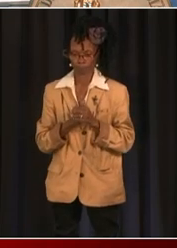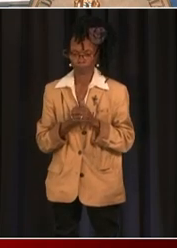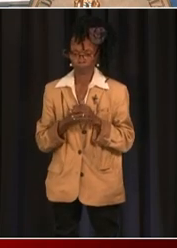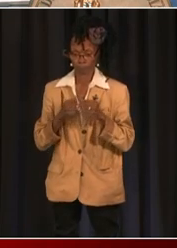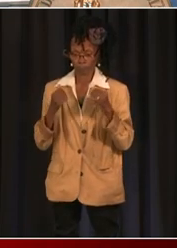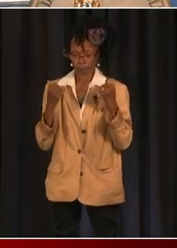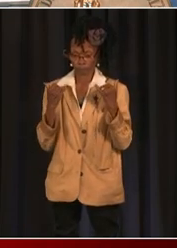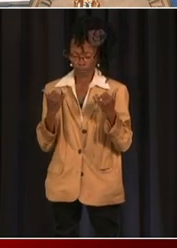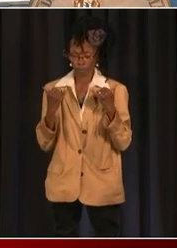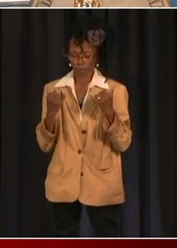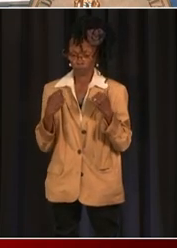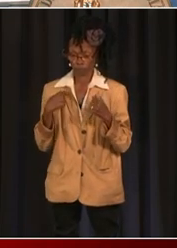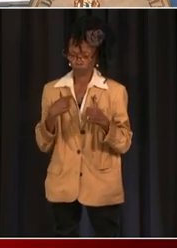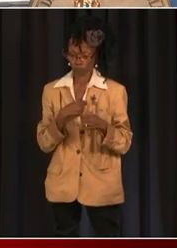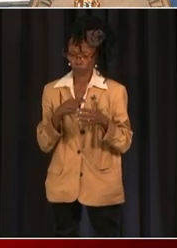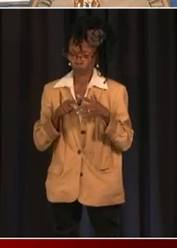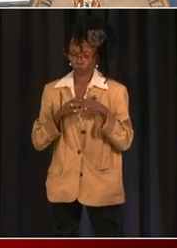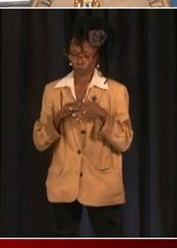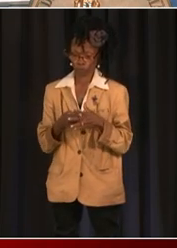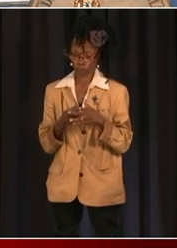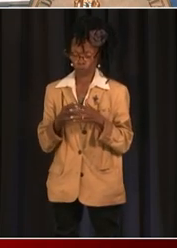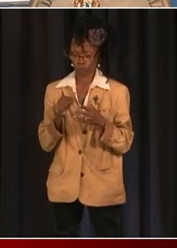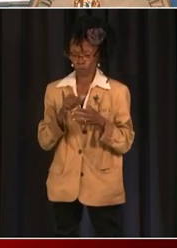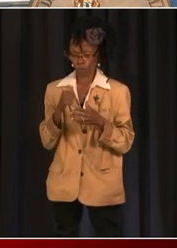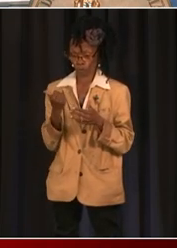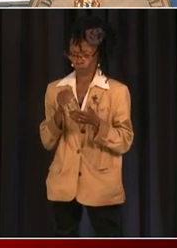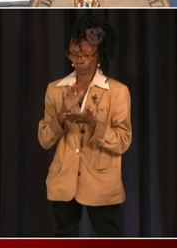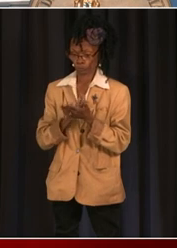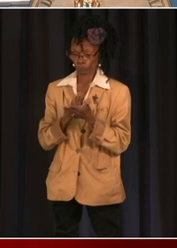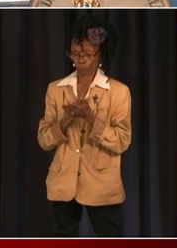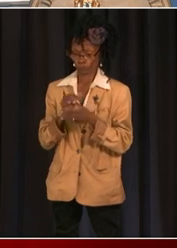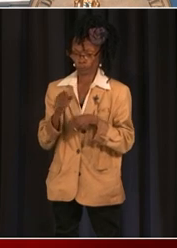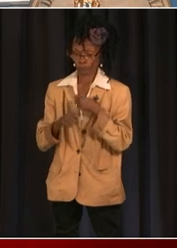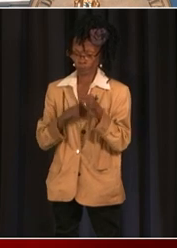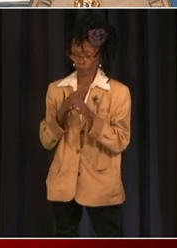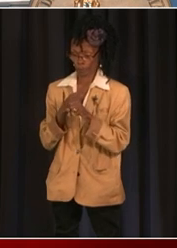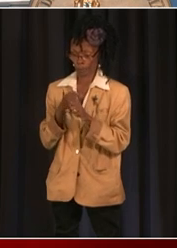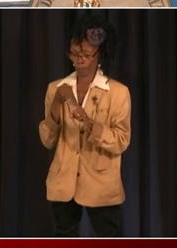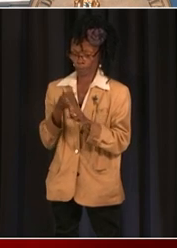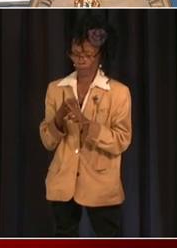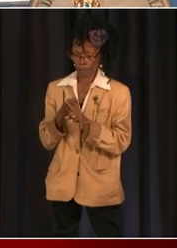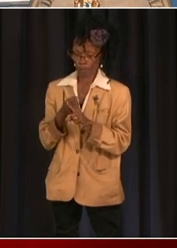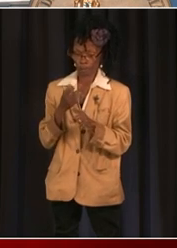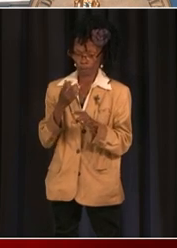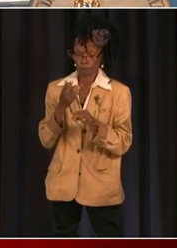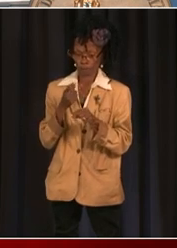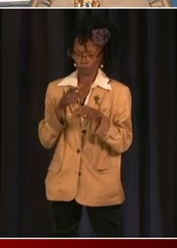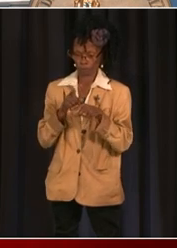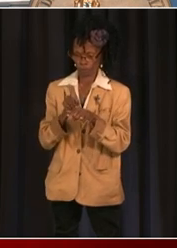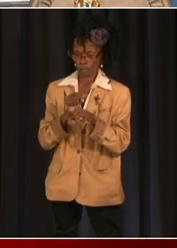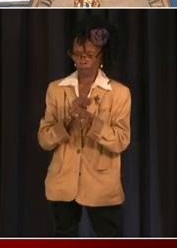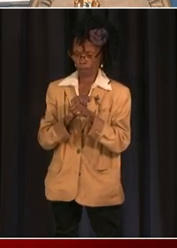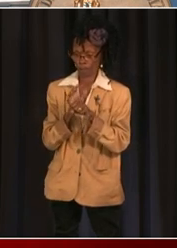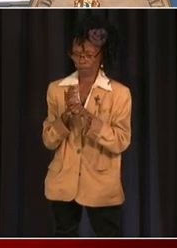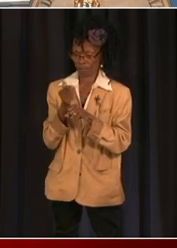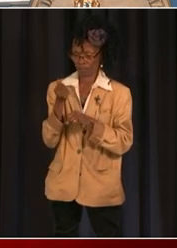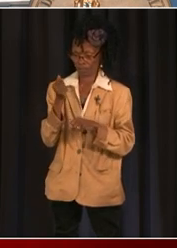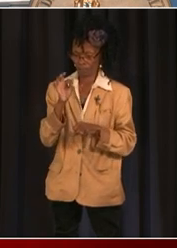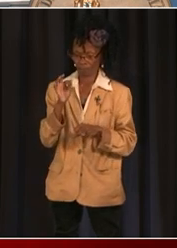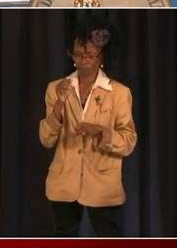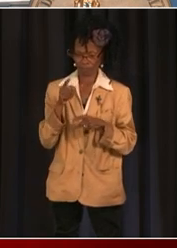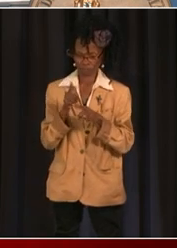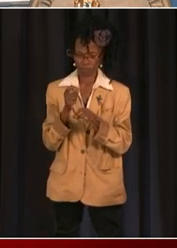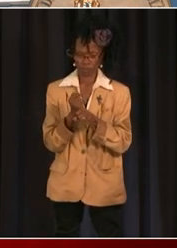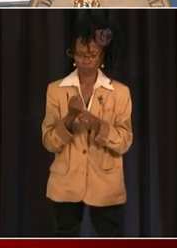school year that has been impacted by COVID. And over the last year, we've had experience not only in